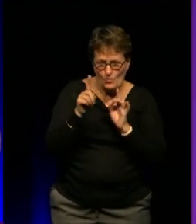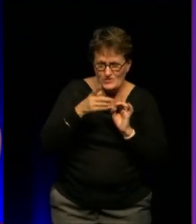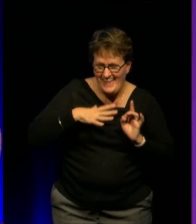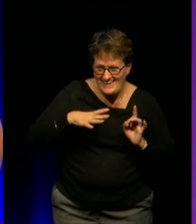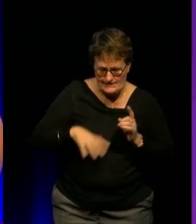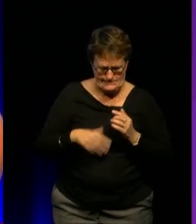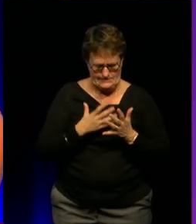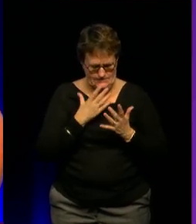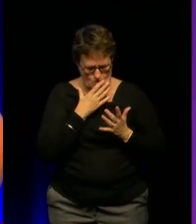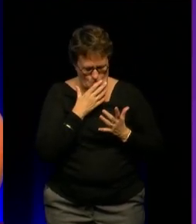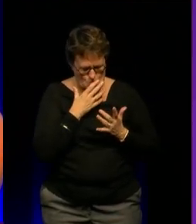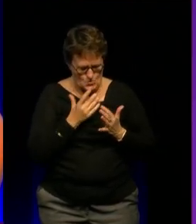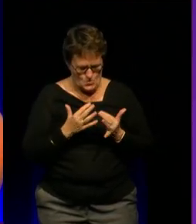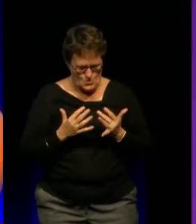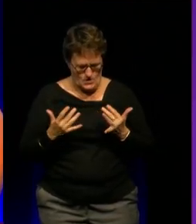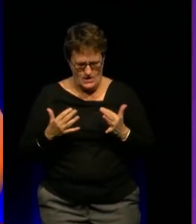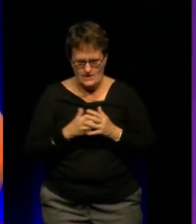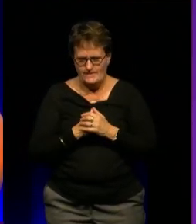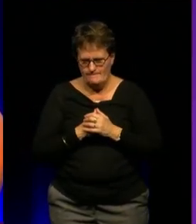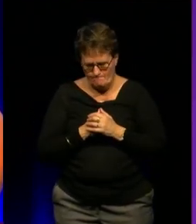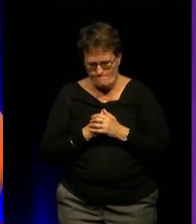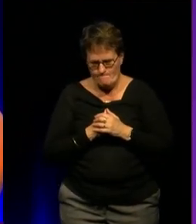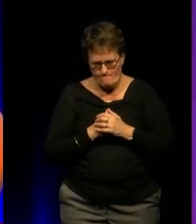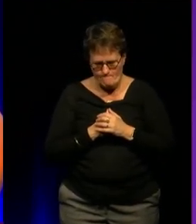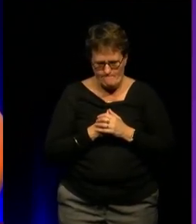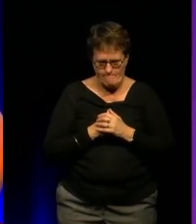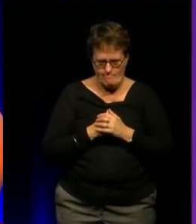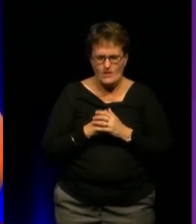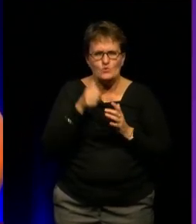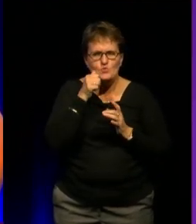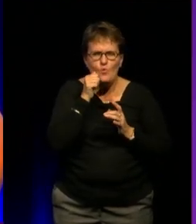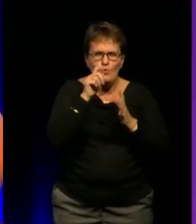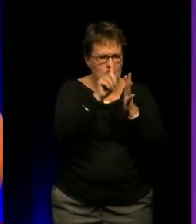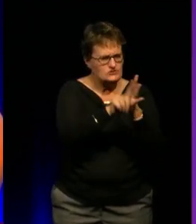Well, recruitment's hard, as everyone knows. And the legendary Jack Welch,